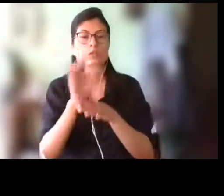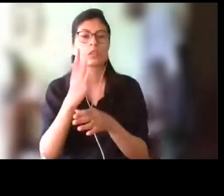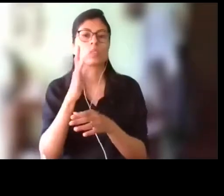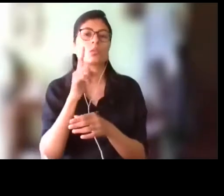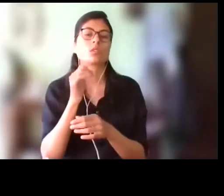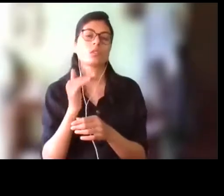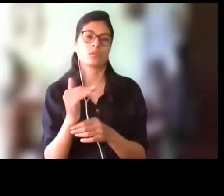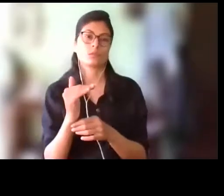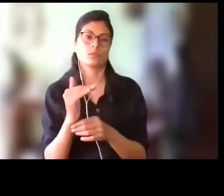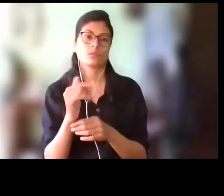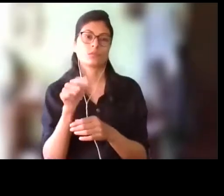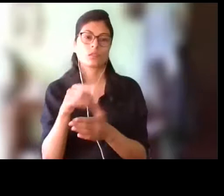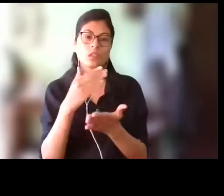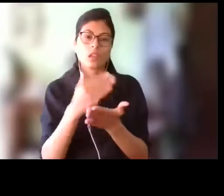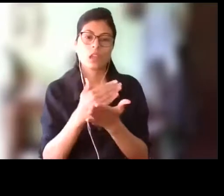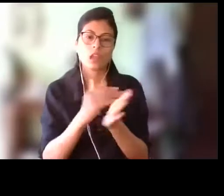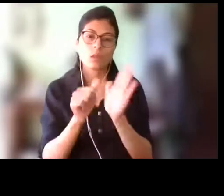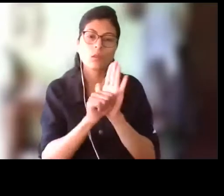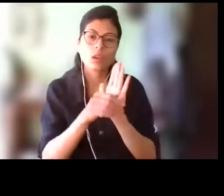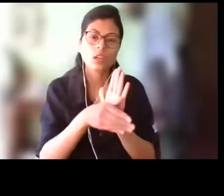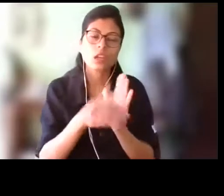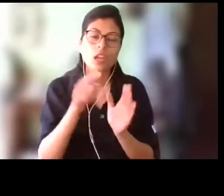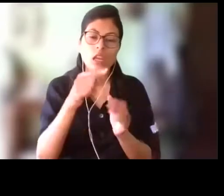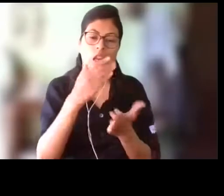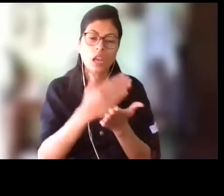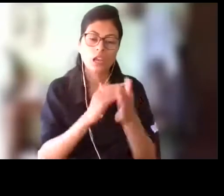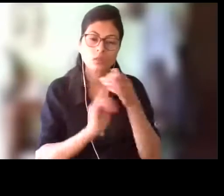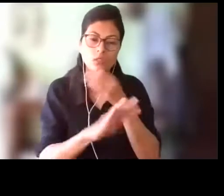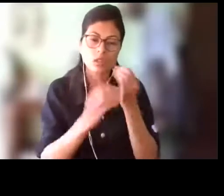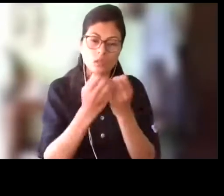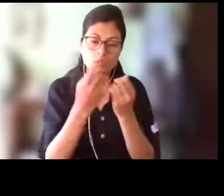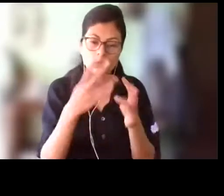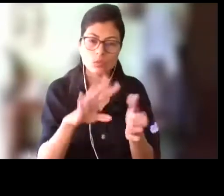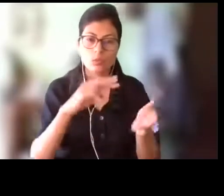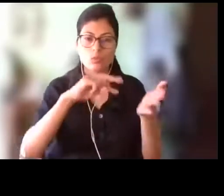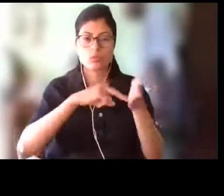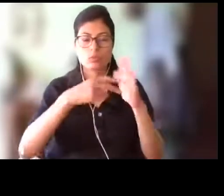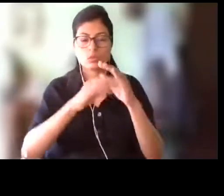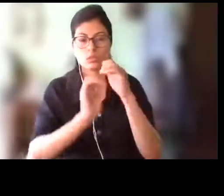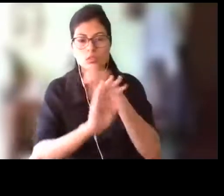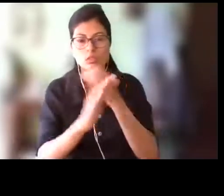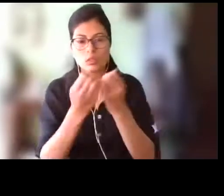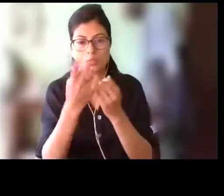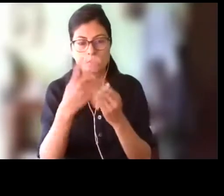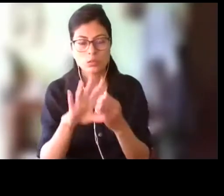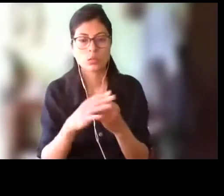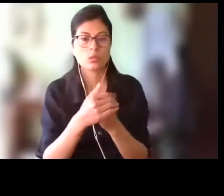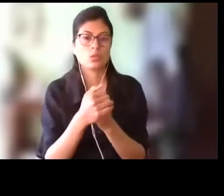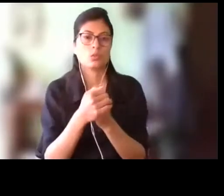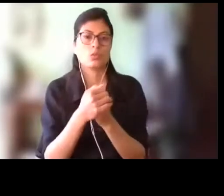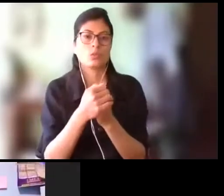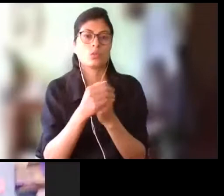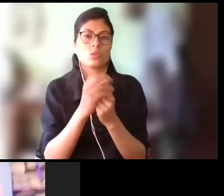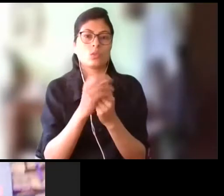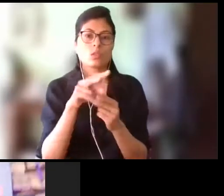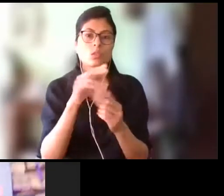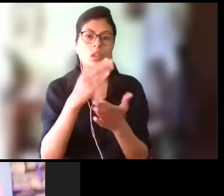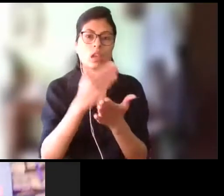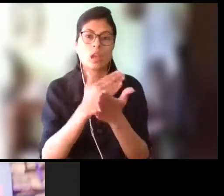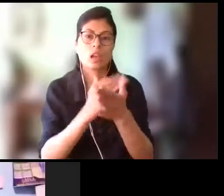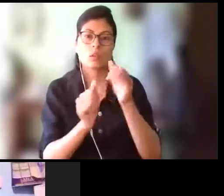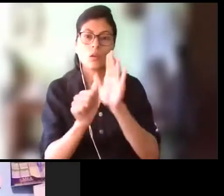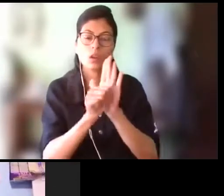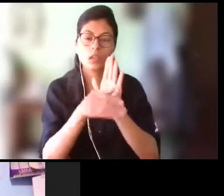different efforts? What are some of the obstacles that have kind of prevented you from, you know, attaining the level of reach that you would have